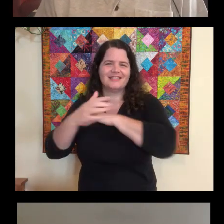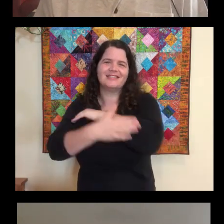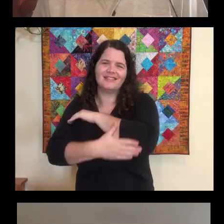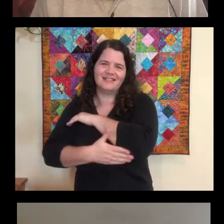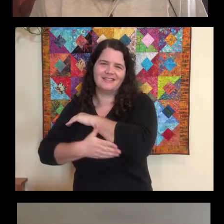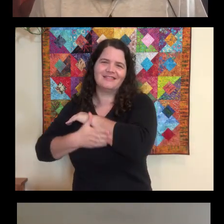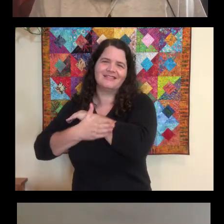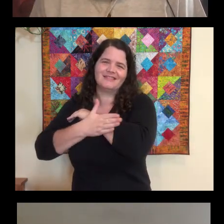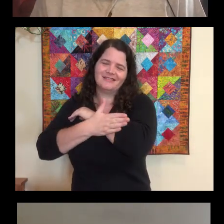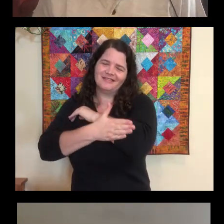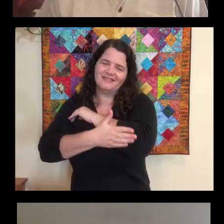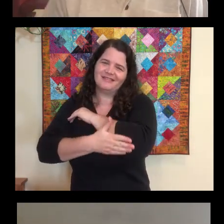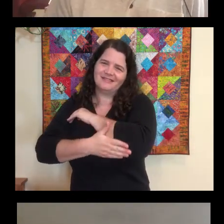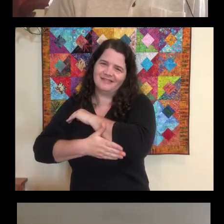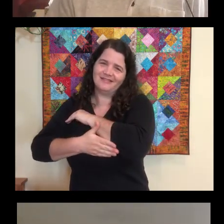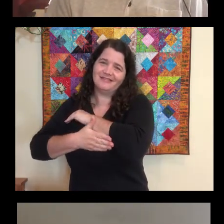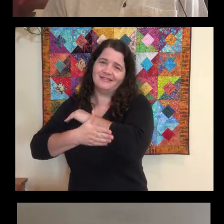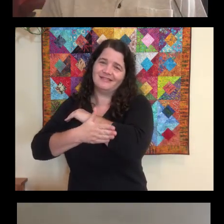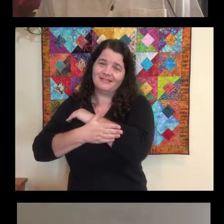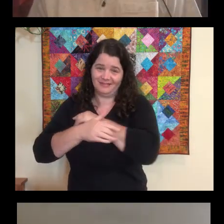Blessed be the nation.